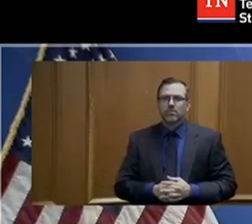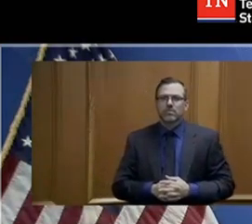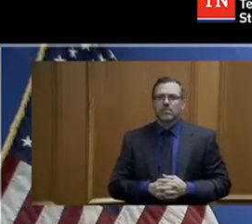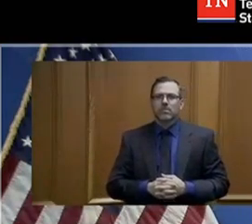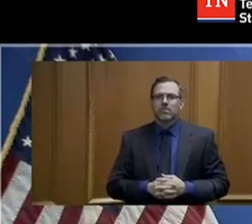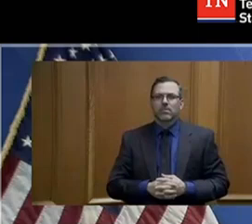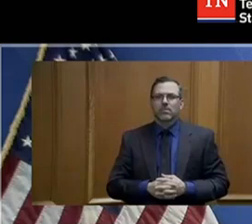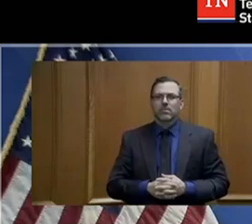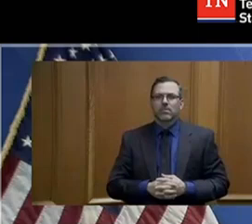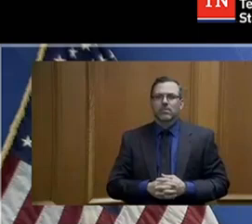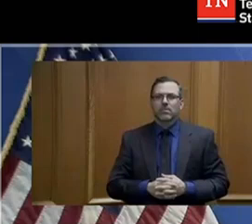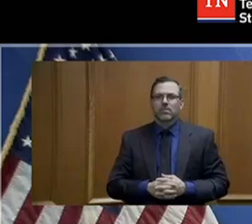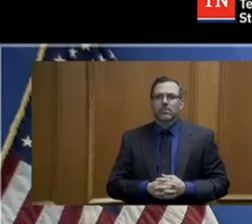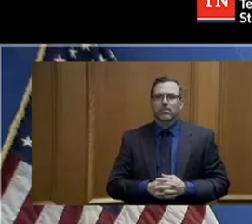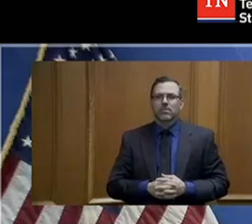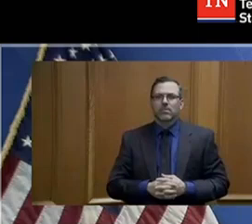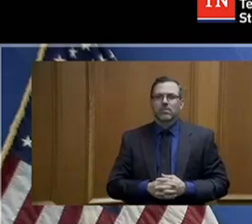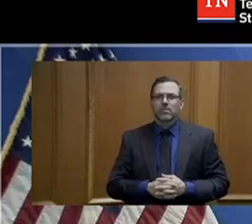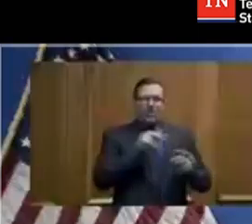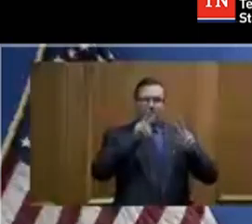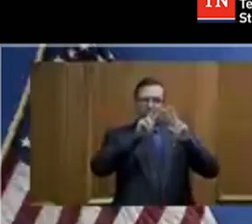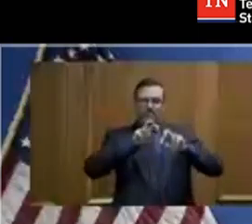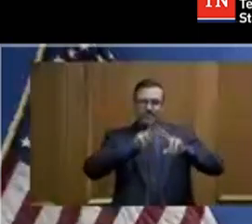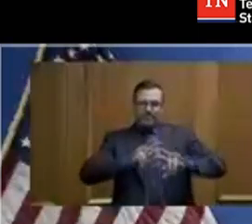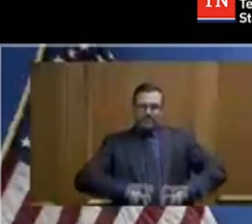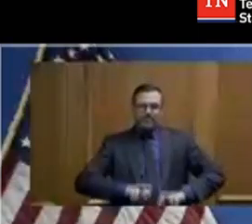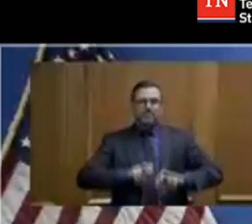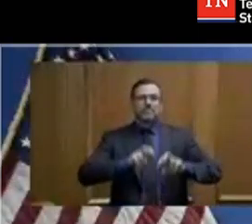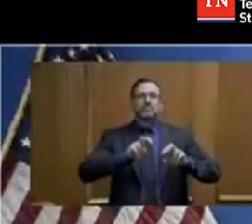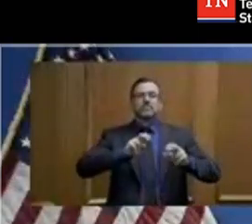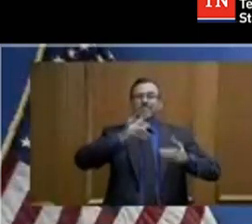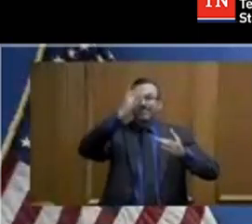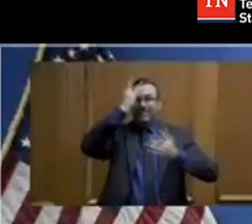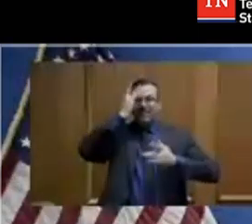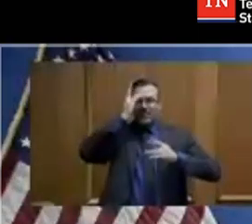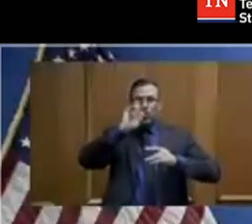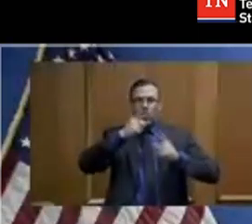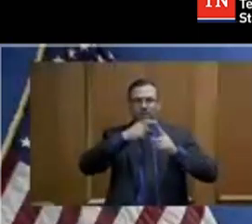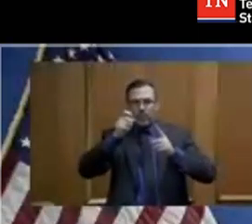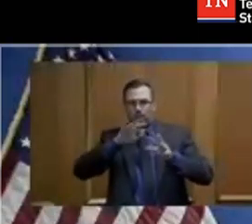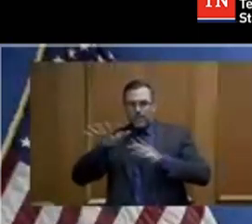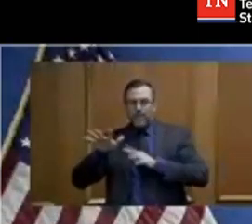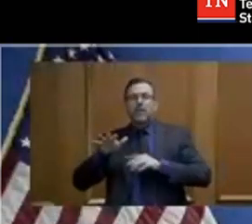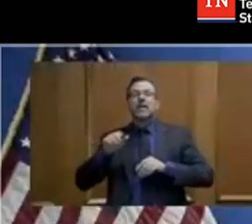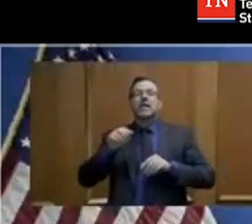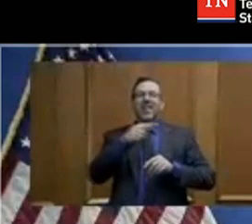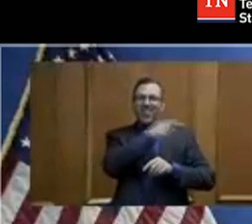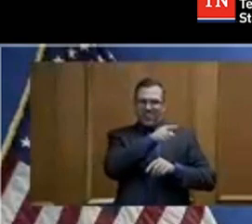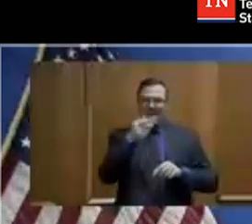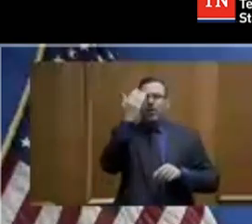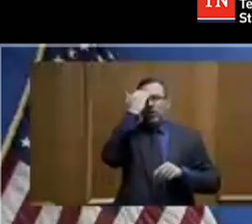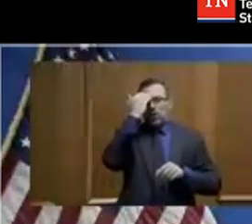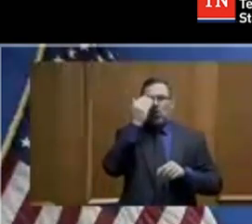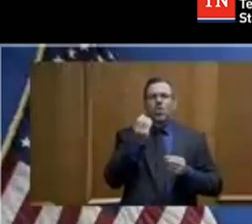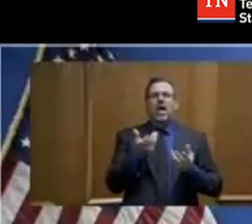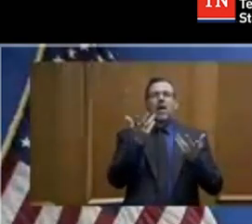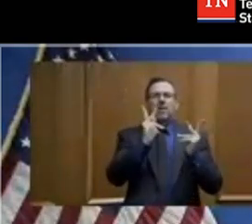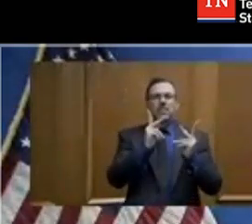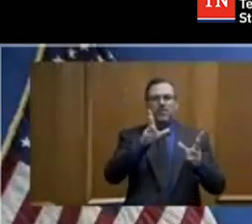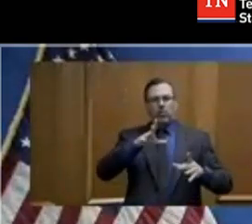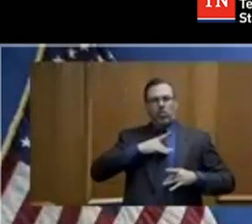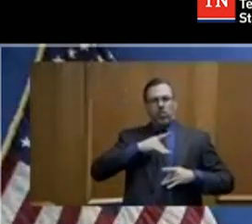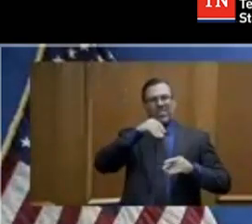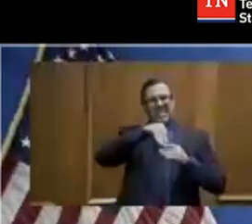Our contact tracing folks and epidemiologists do know exactly what is in each facility. We do not report